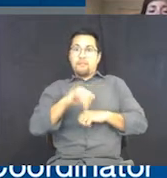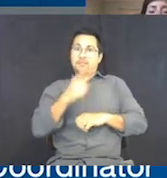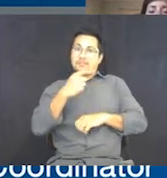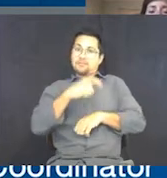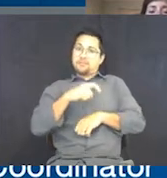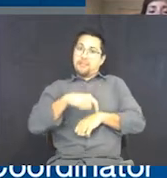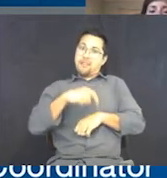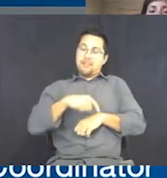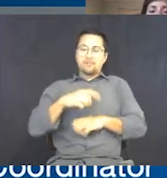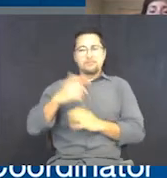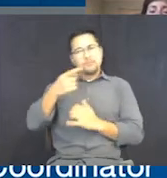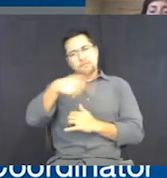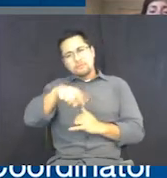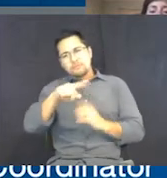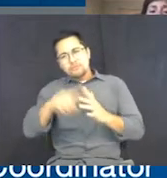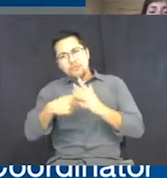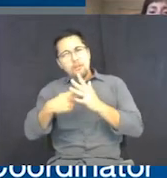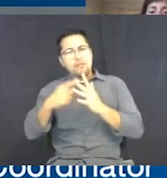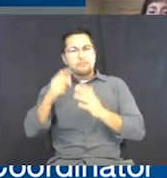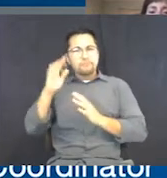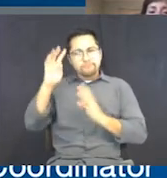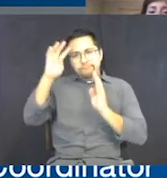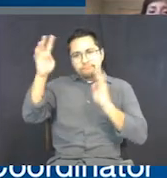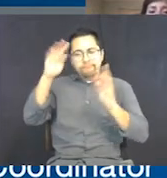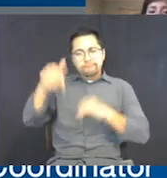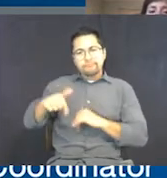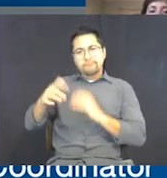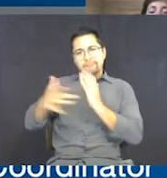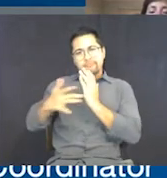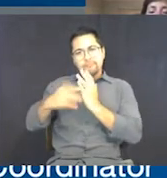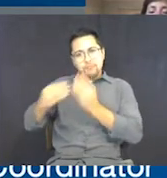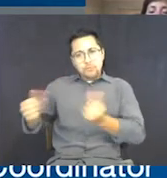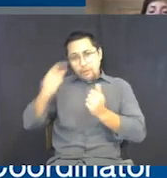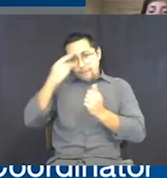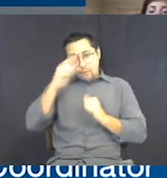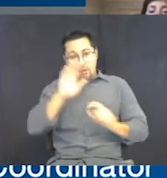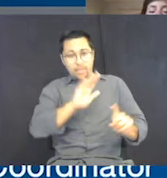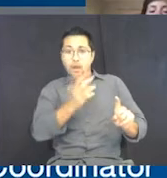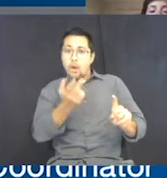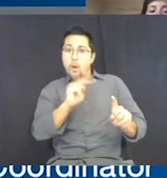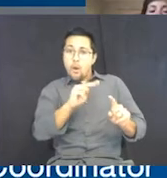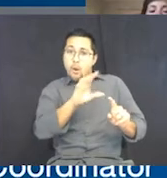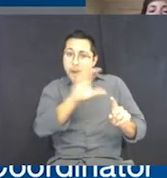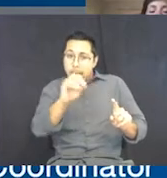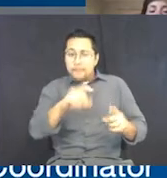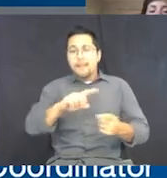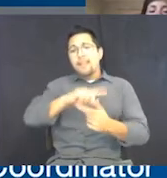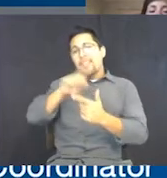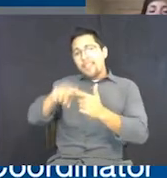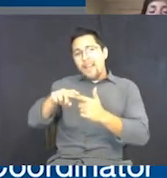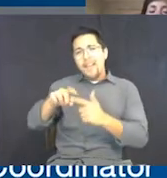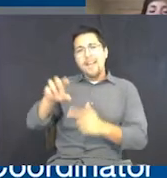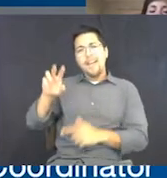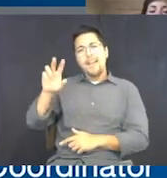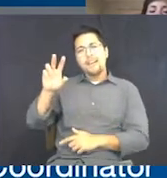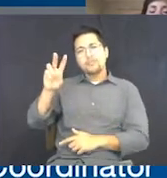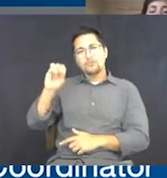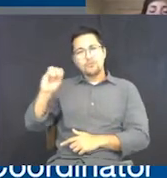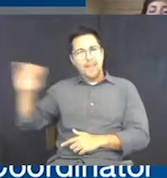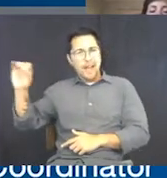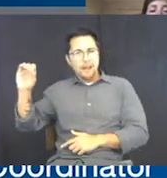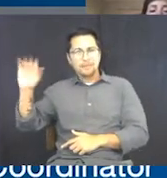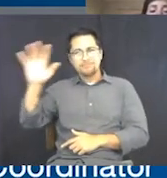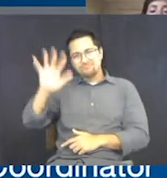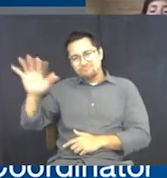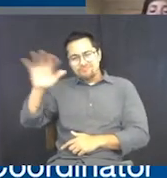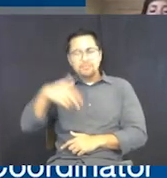started with creating some of these technology solutions first for their own company. And then in the early 2000s, understanding the